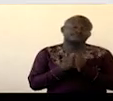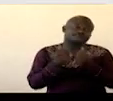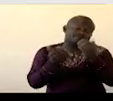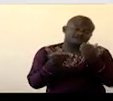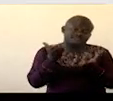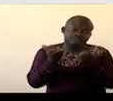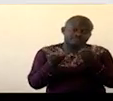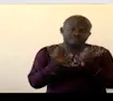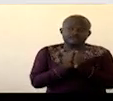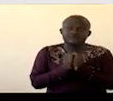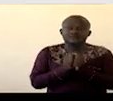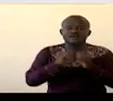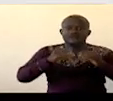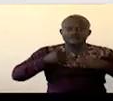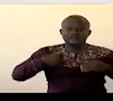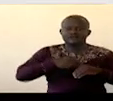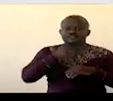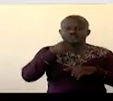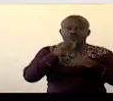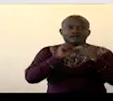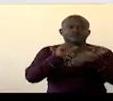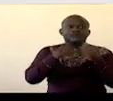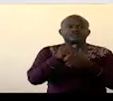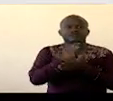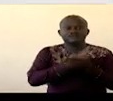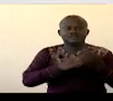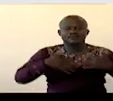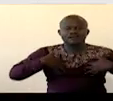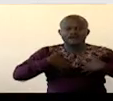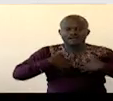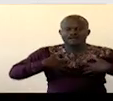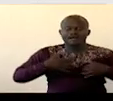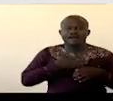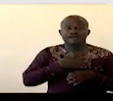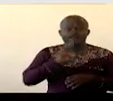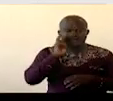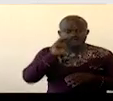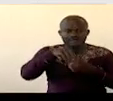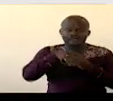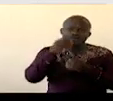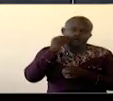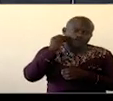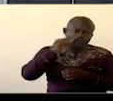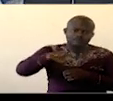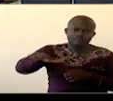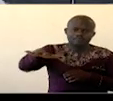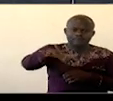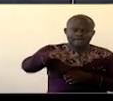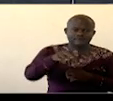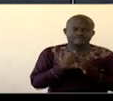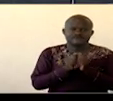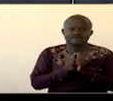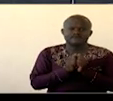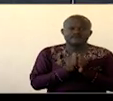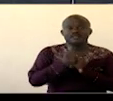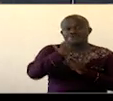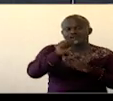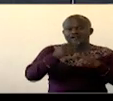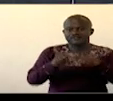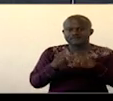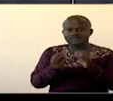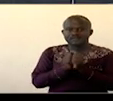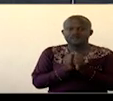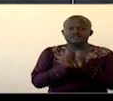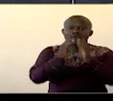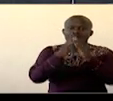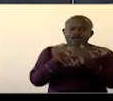Maybe let me talk about some of the animals I find in my home place. There are different